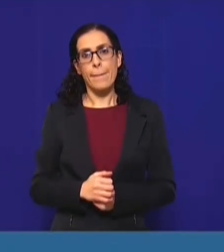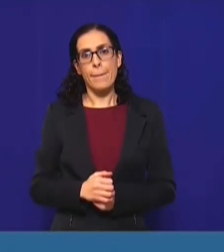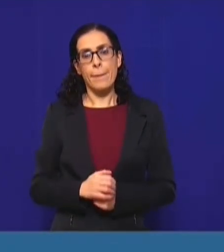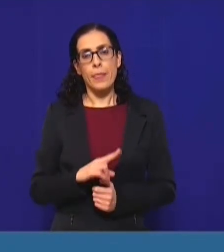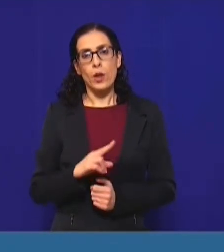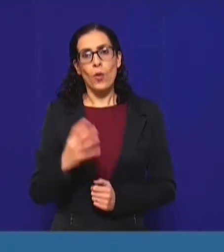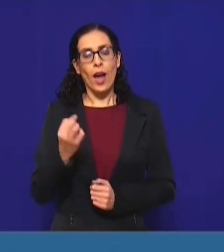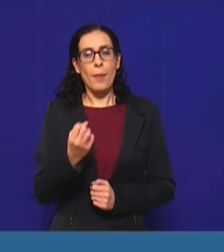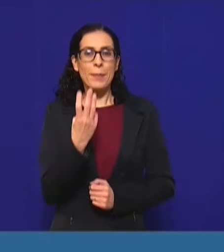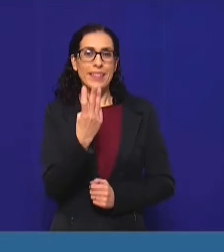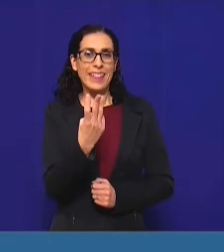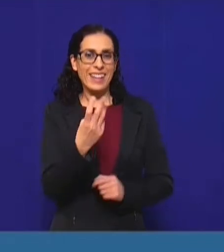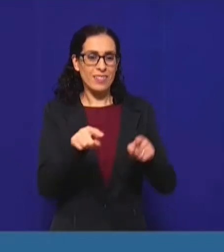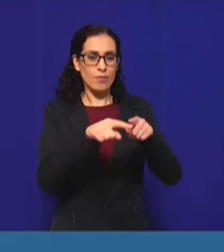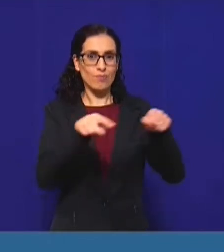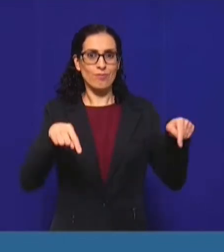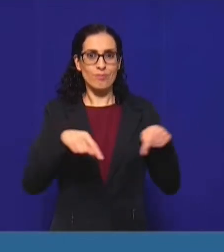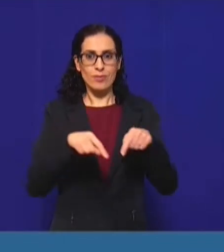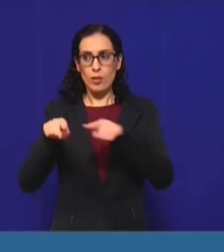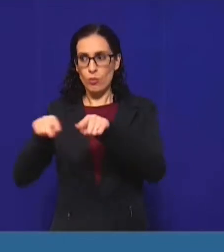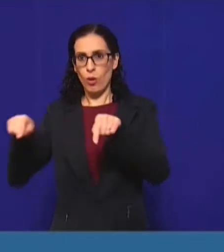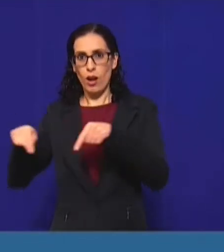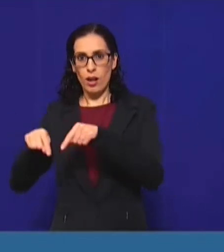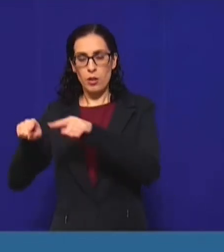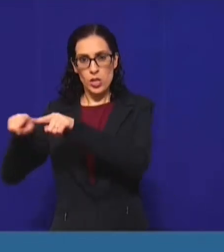3 wards li għadhom qegħdin fil-kwarantina.